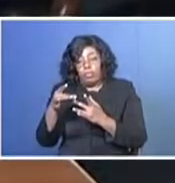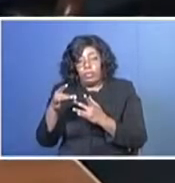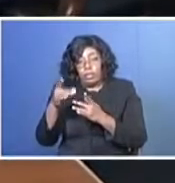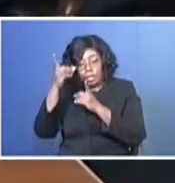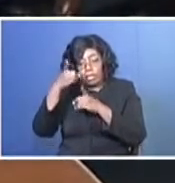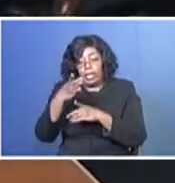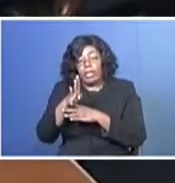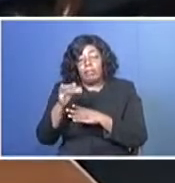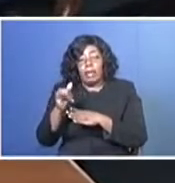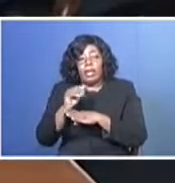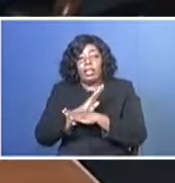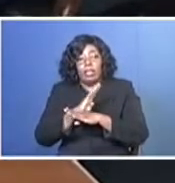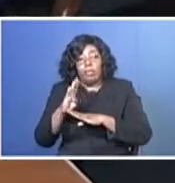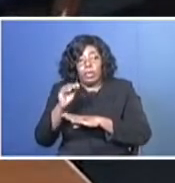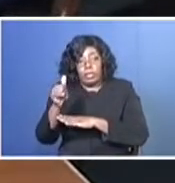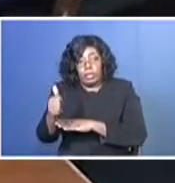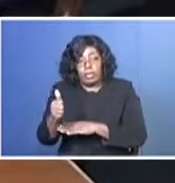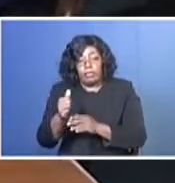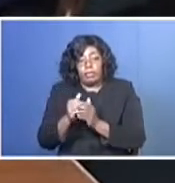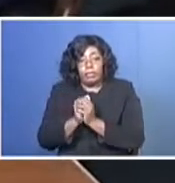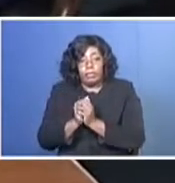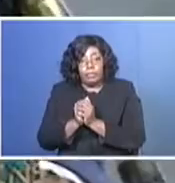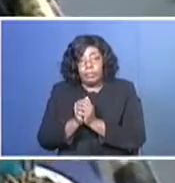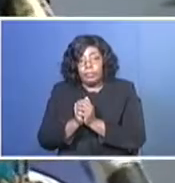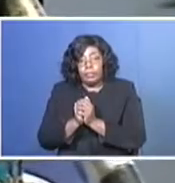Fern Carey, ZNS Network News.